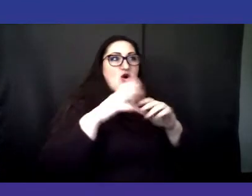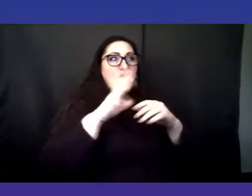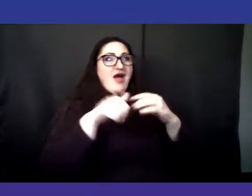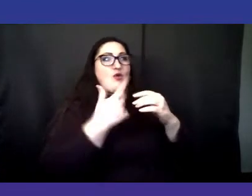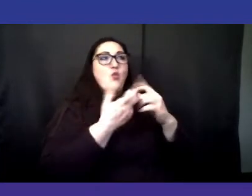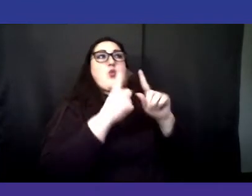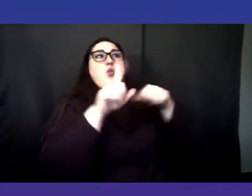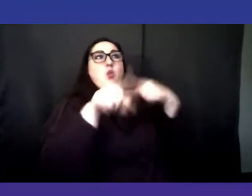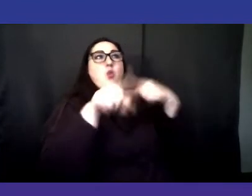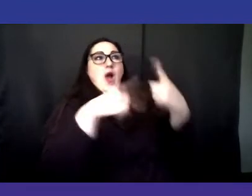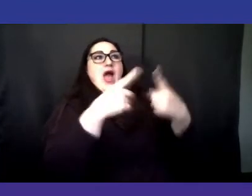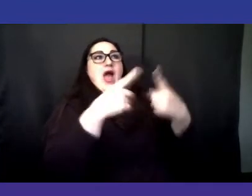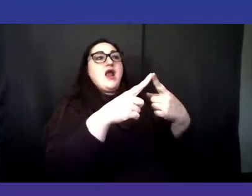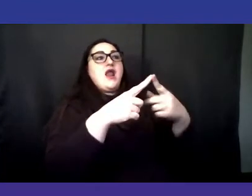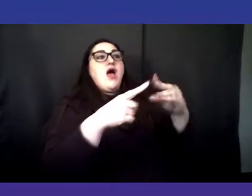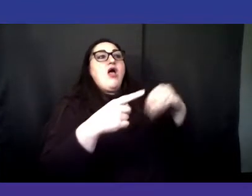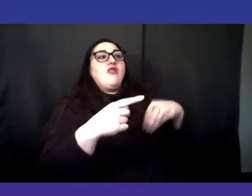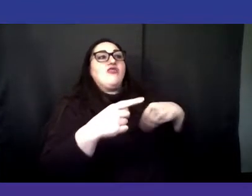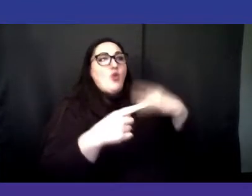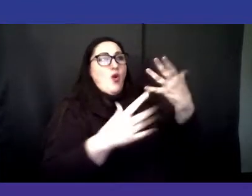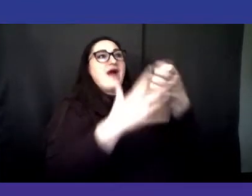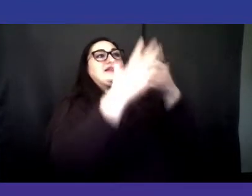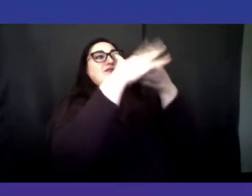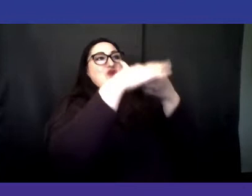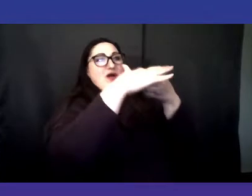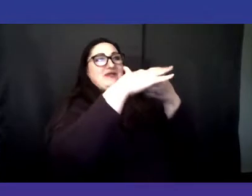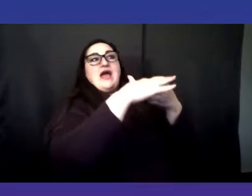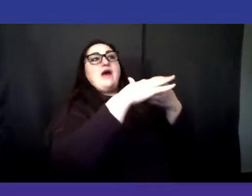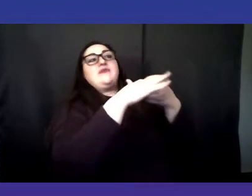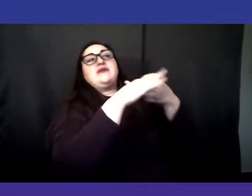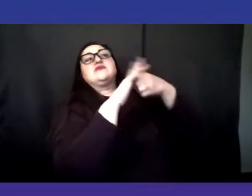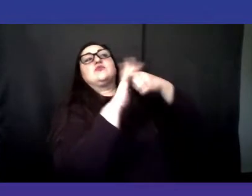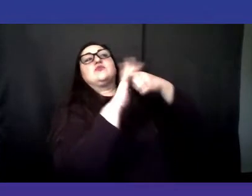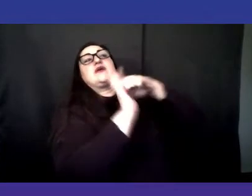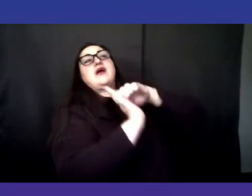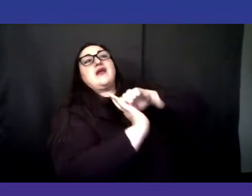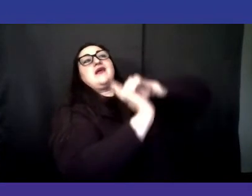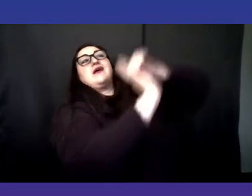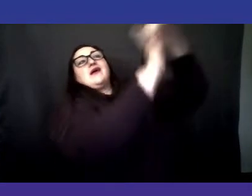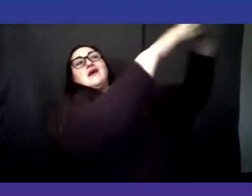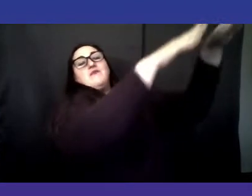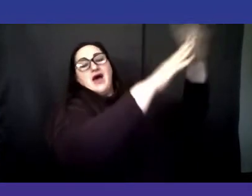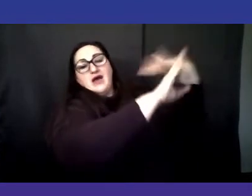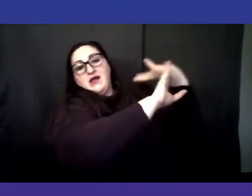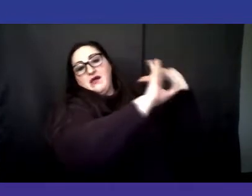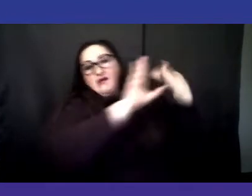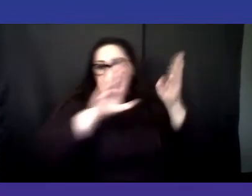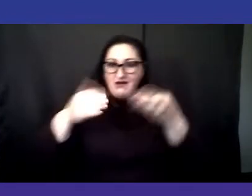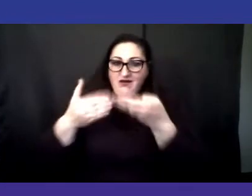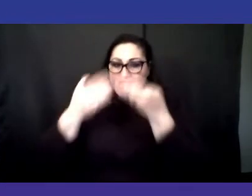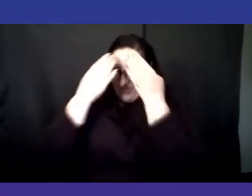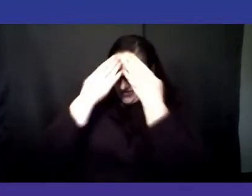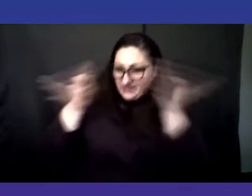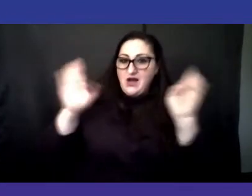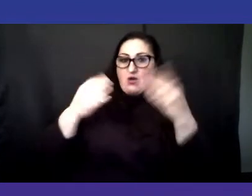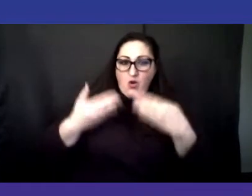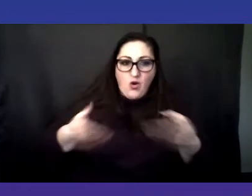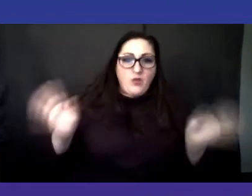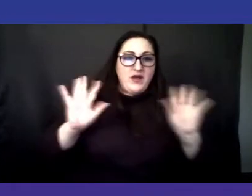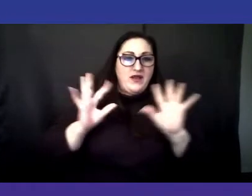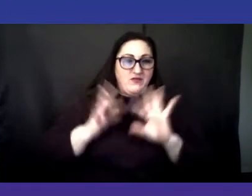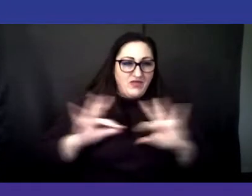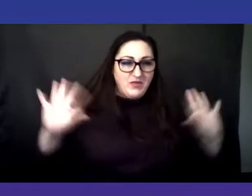the same as some other forms, but I think they're forms that feel like on the underside, perhaps,